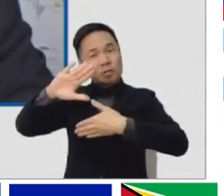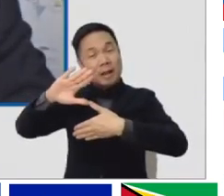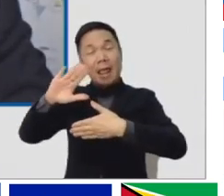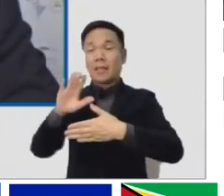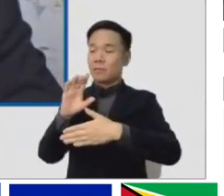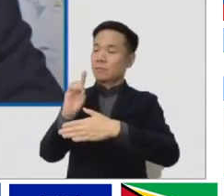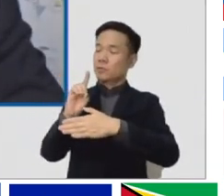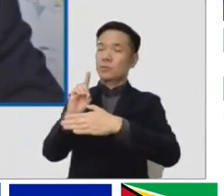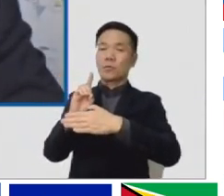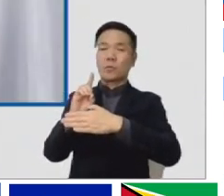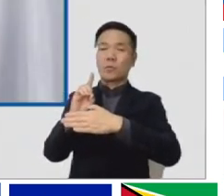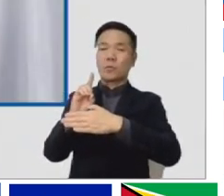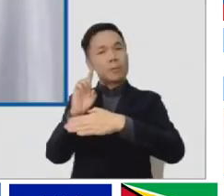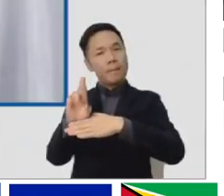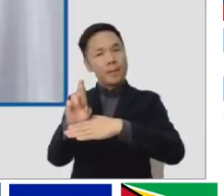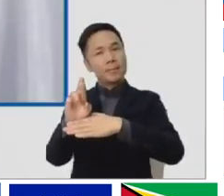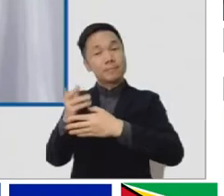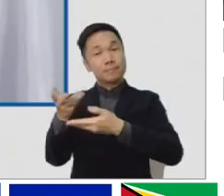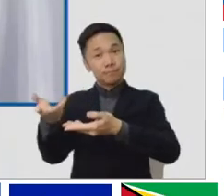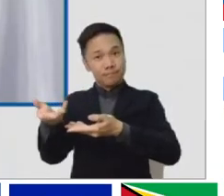CIPERDINA.